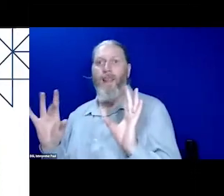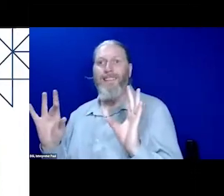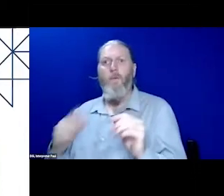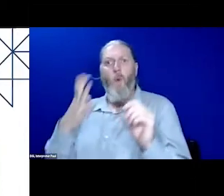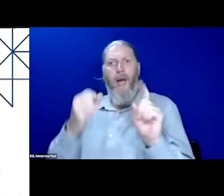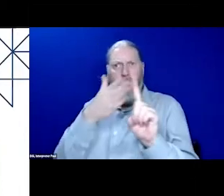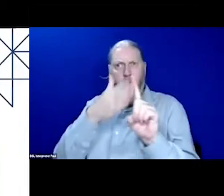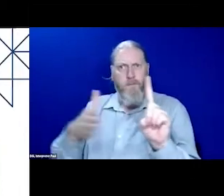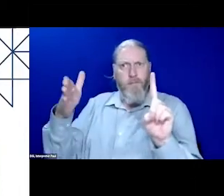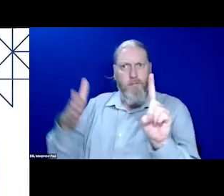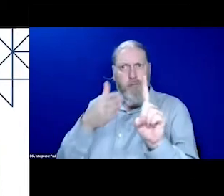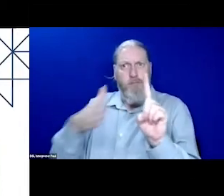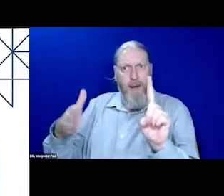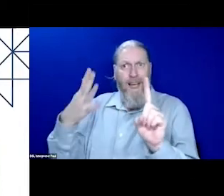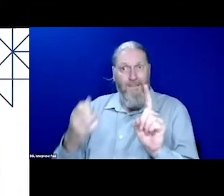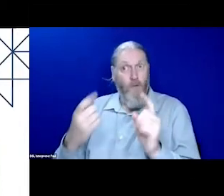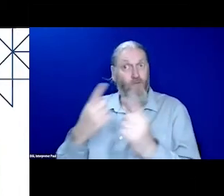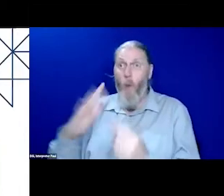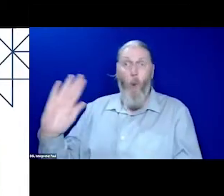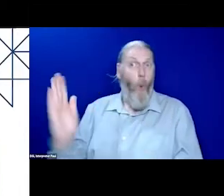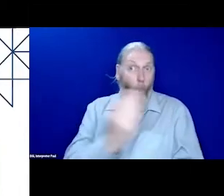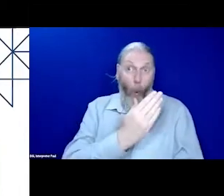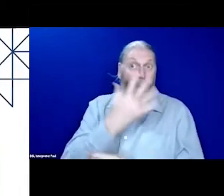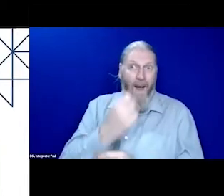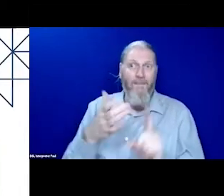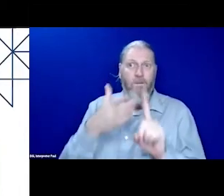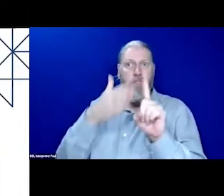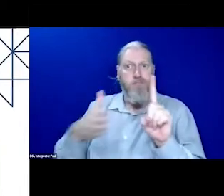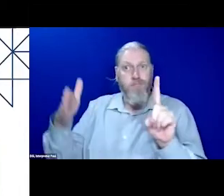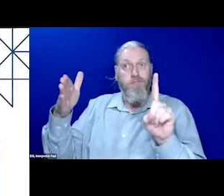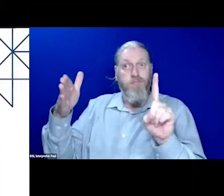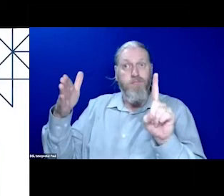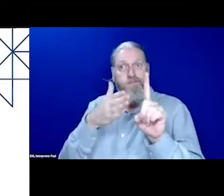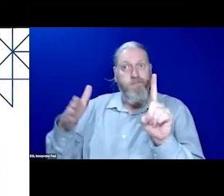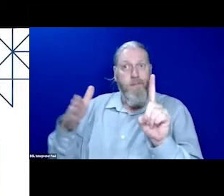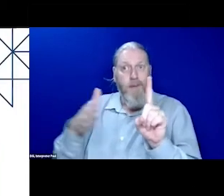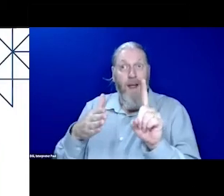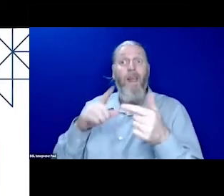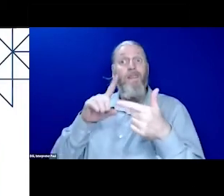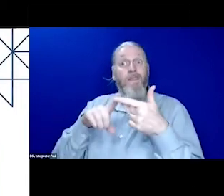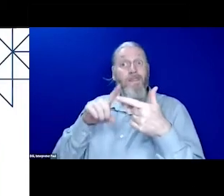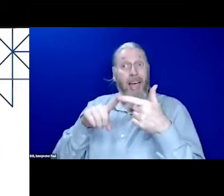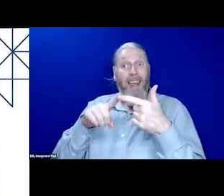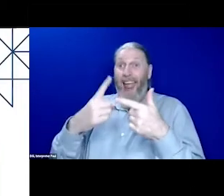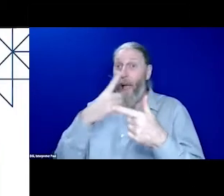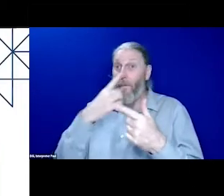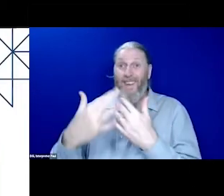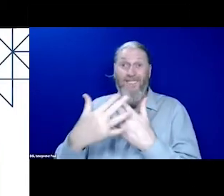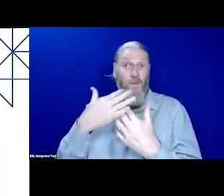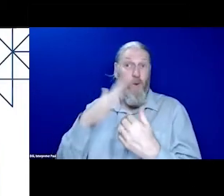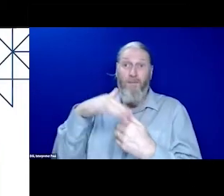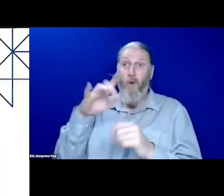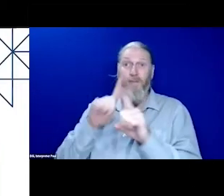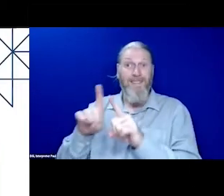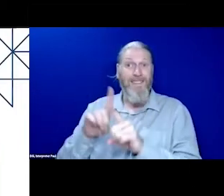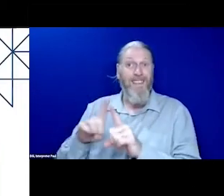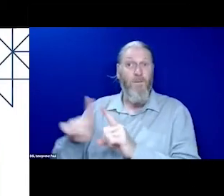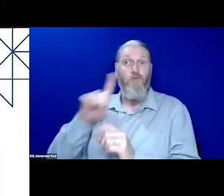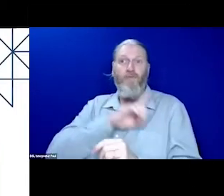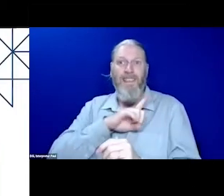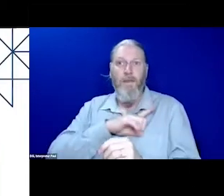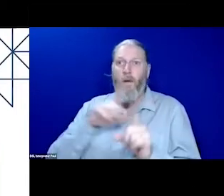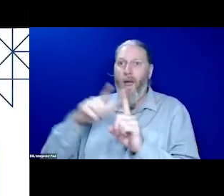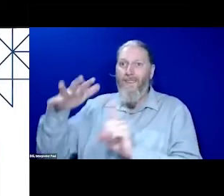we all exist on a continuum. And that mental health is influenced by social and environmental factors that then interact with genetics